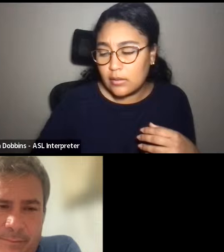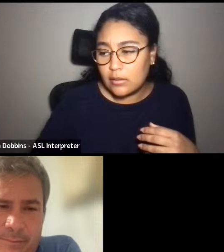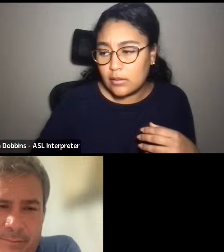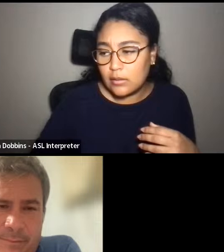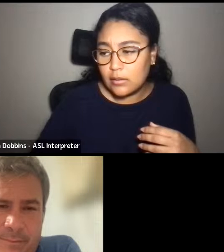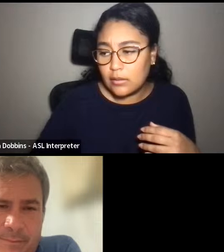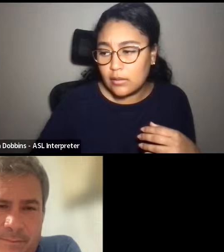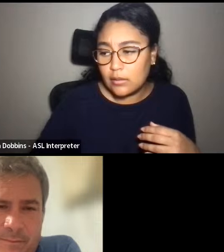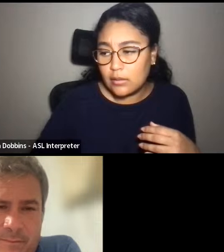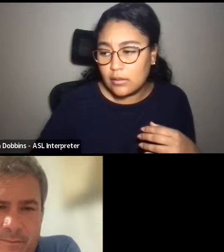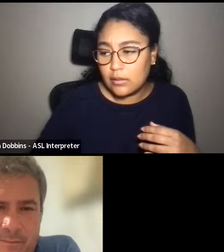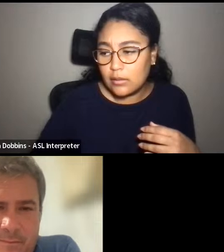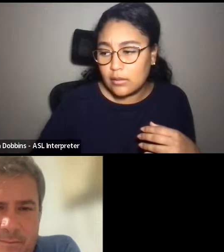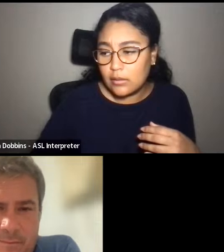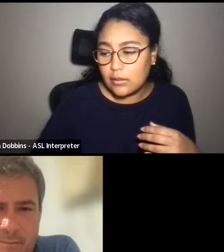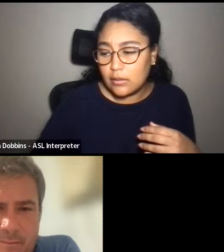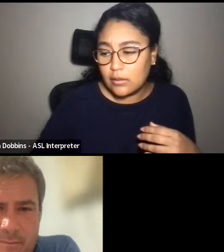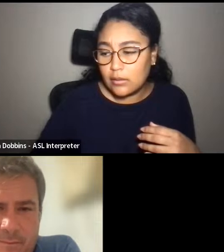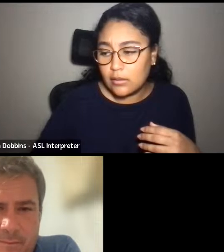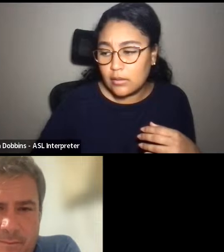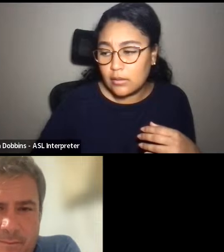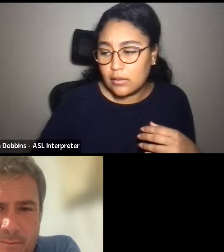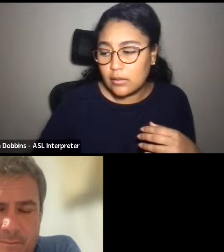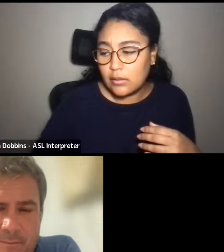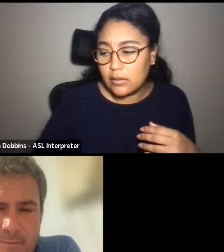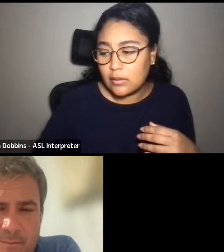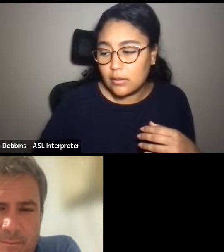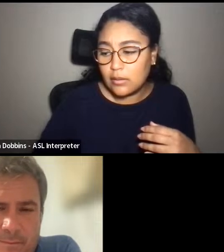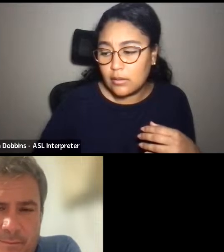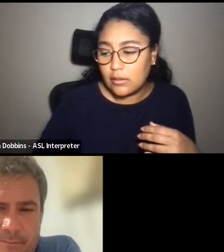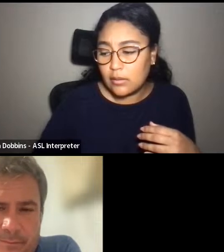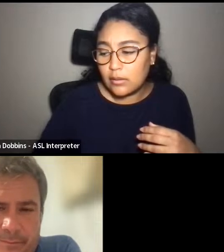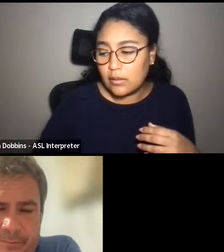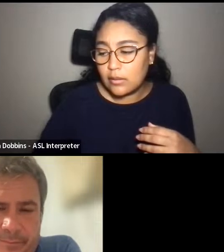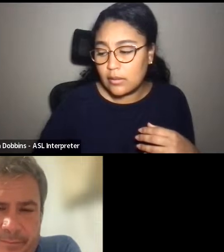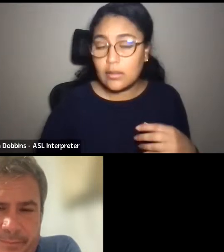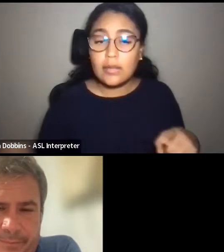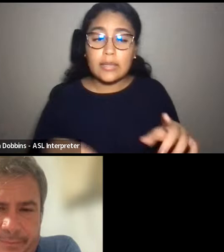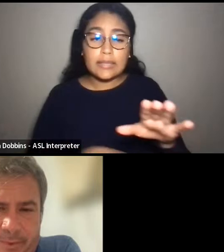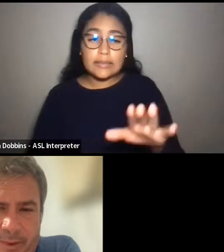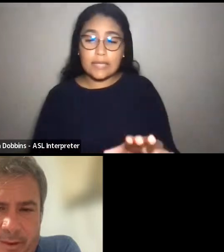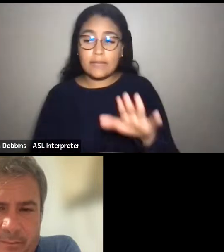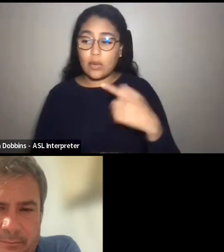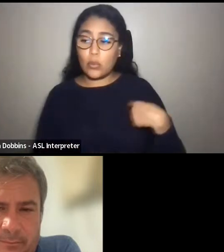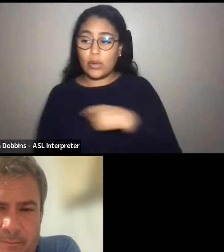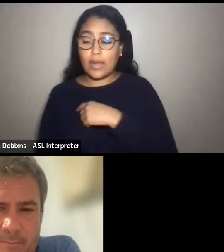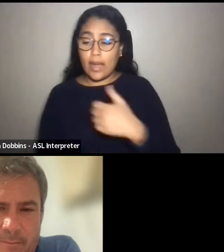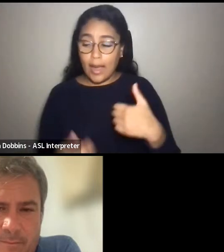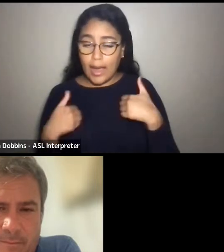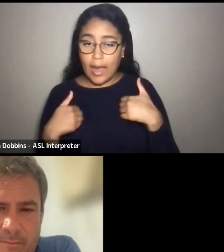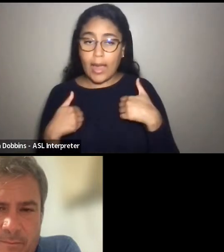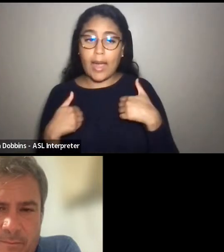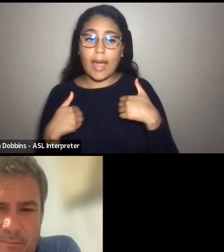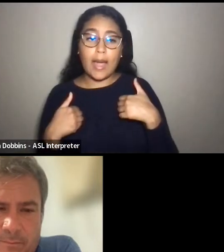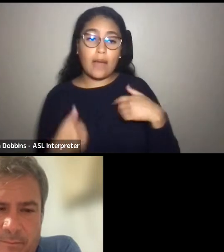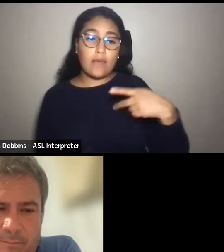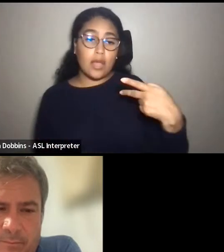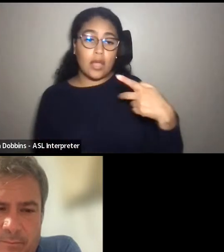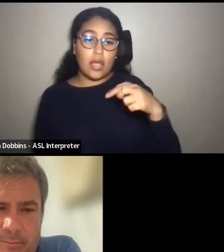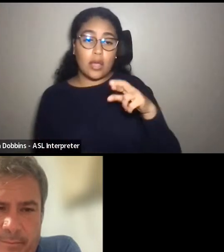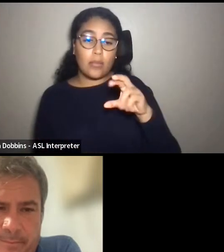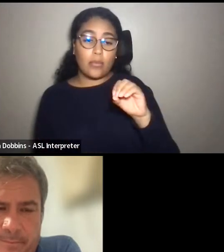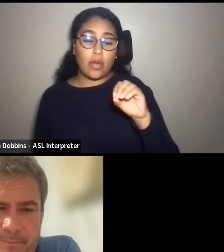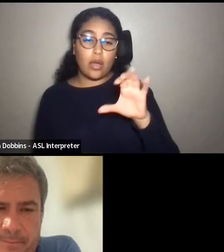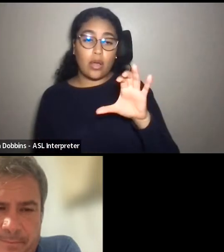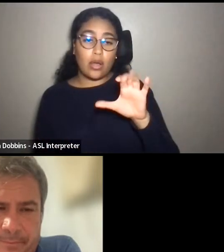I'm going to move on. Is that okay? Thank you. So this evening, we have a proclamation. And once